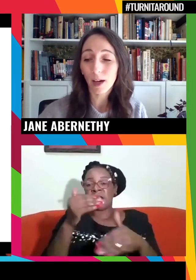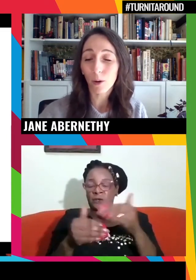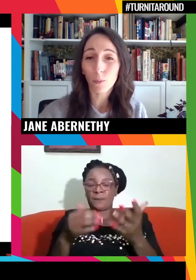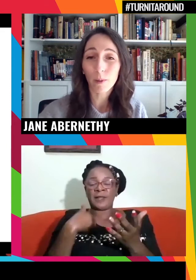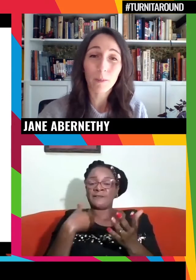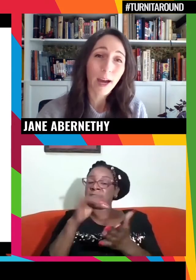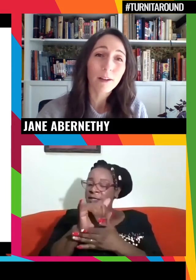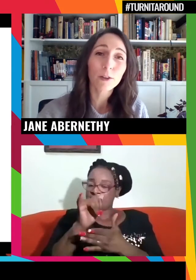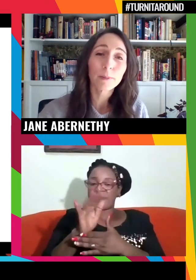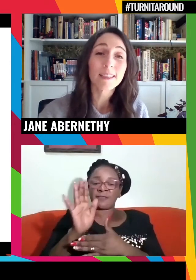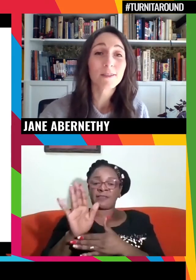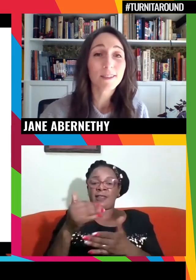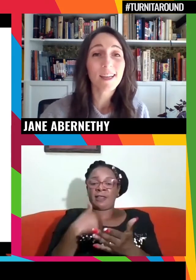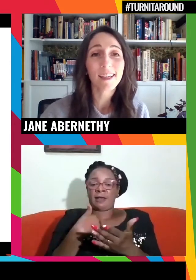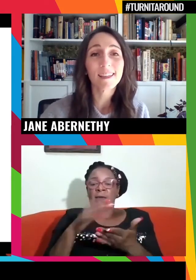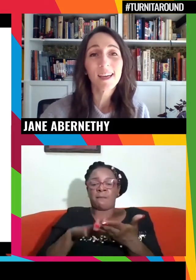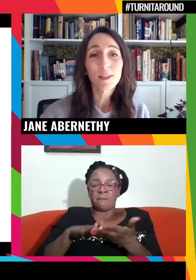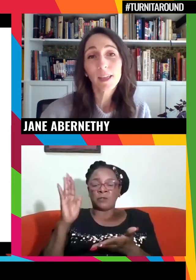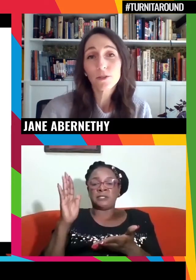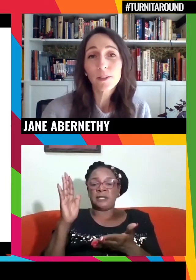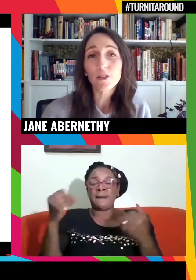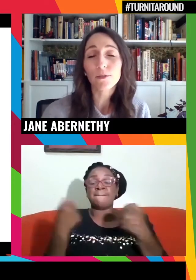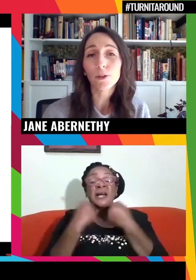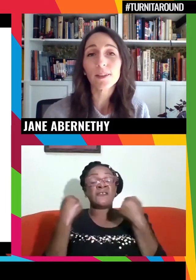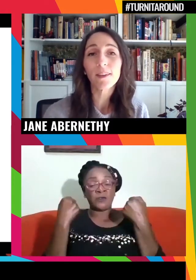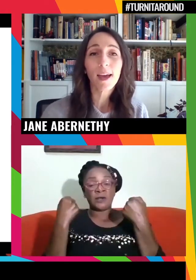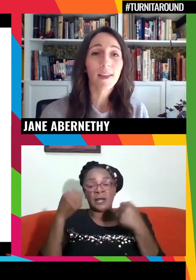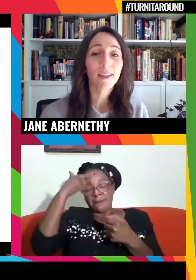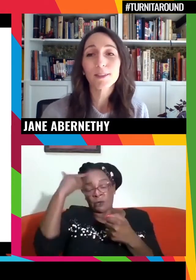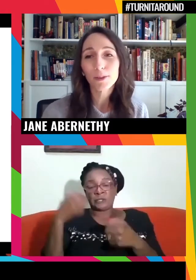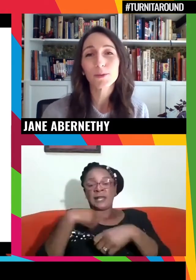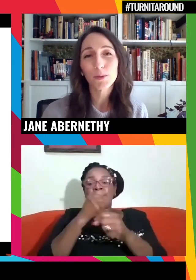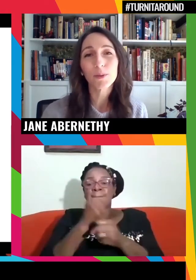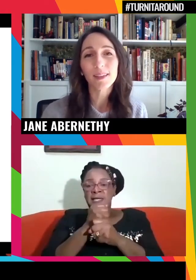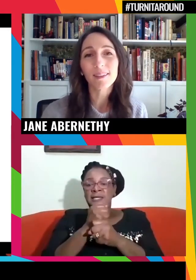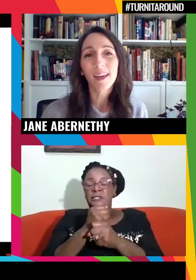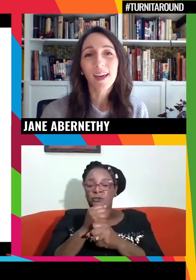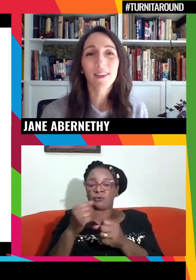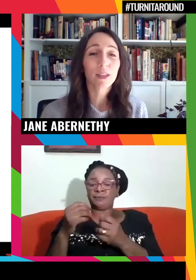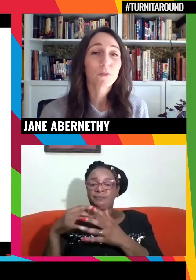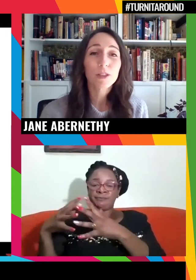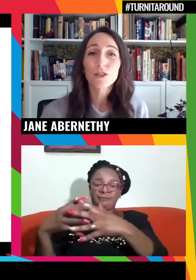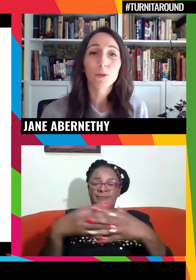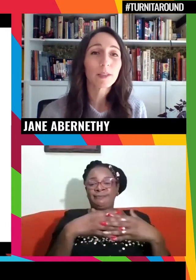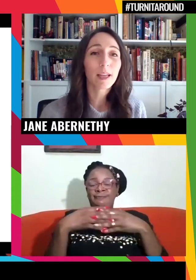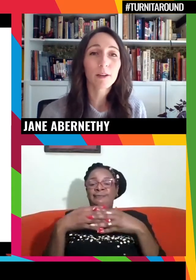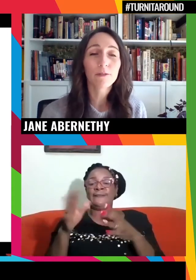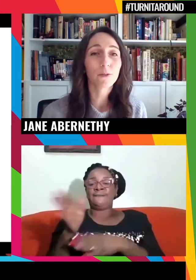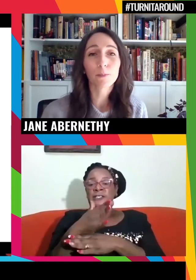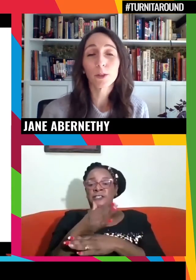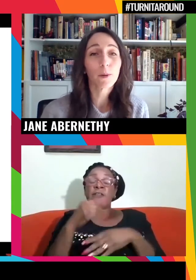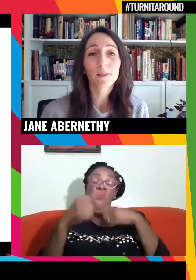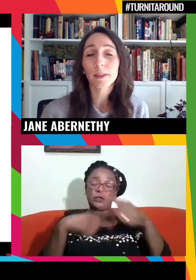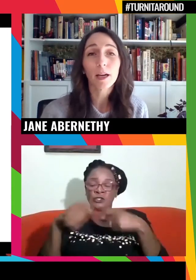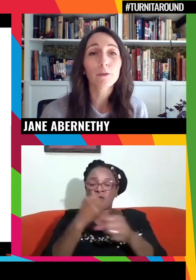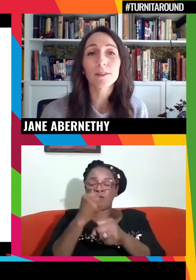most impactful because they're designed to catch fish, of course, and they continue to do this. They catch fish and marine life